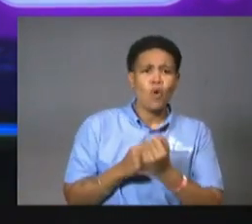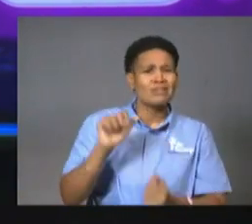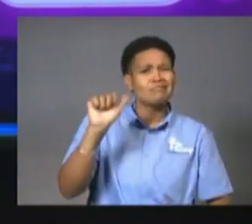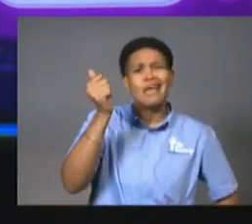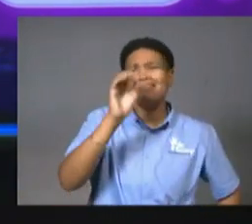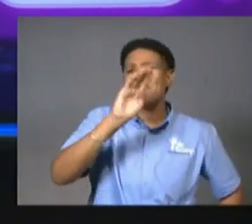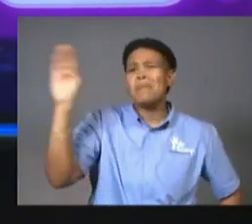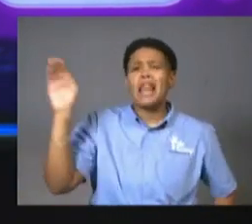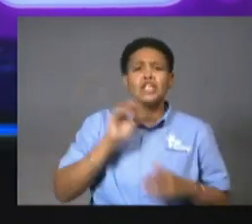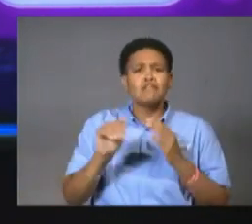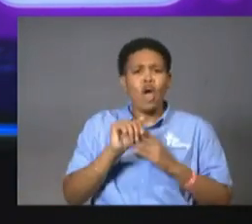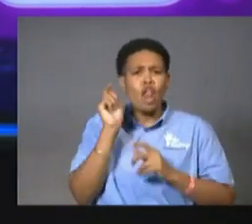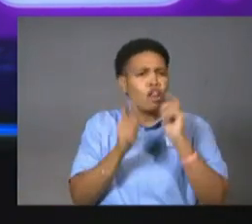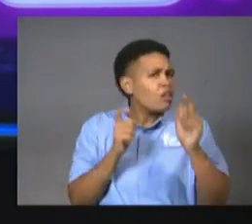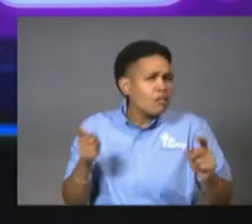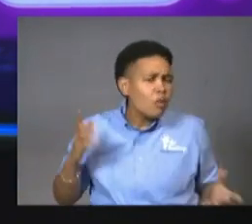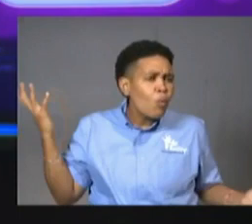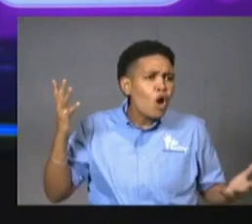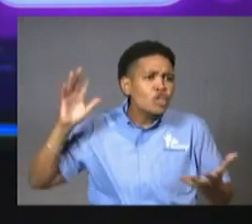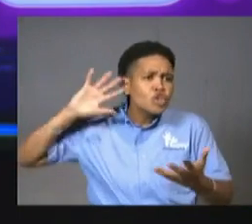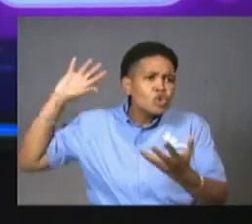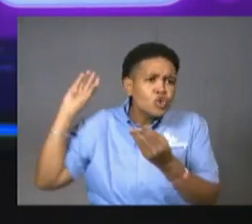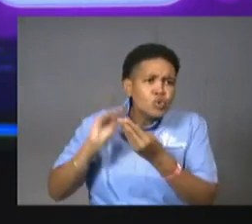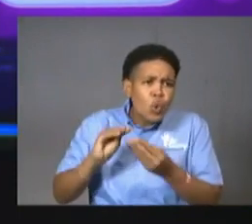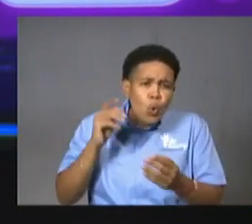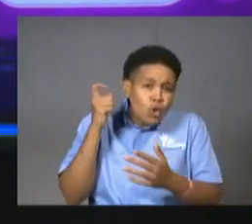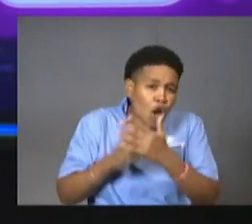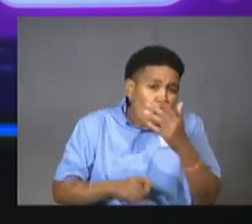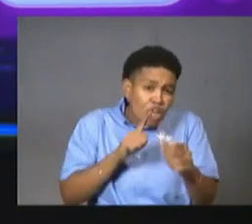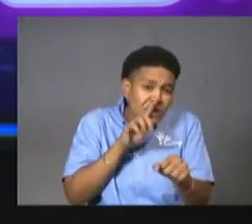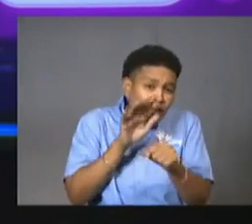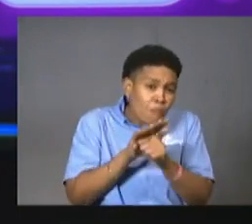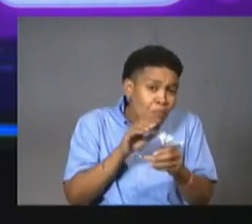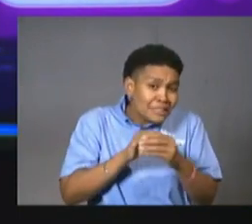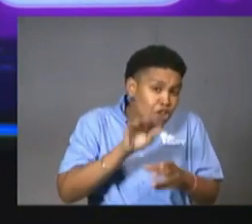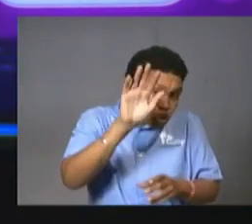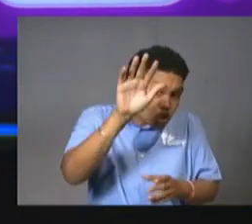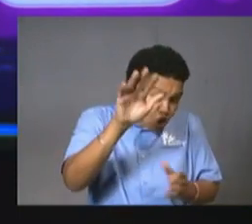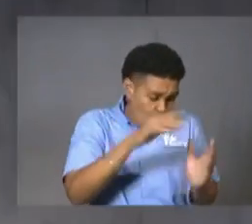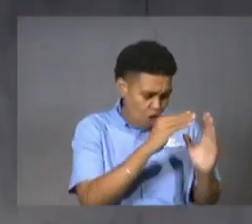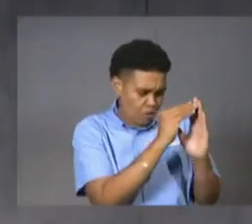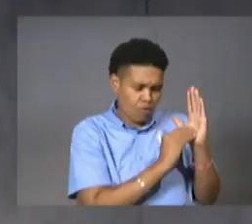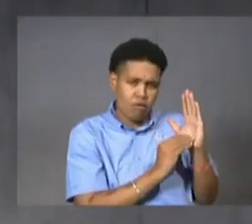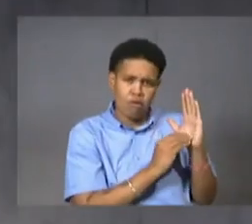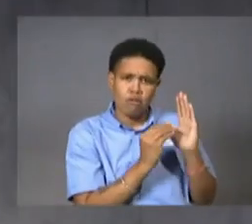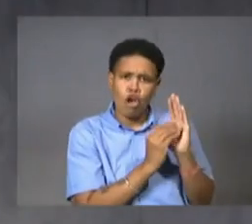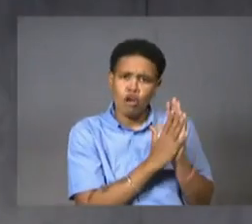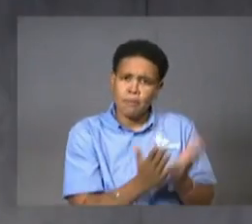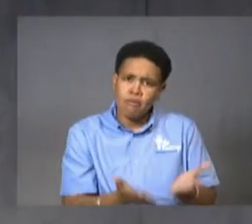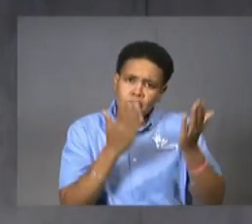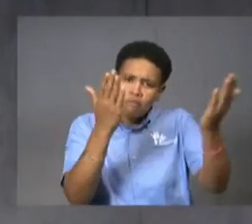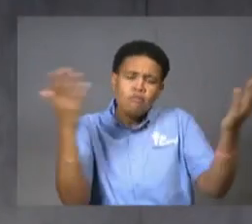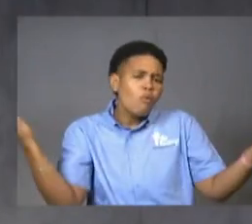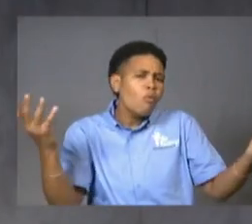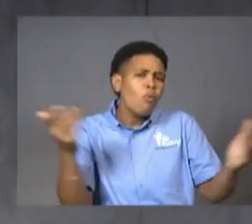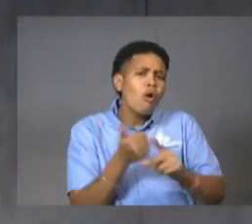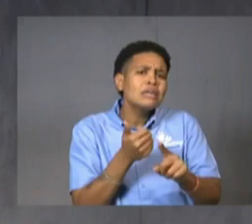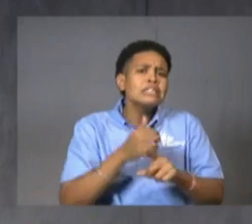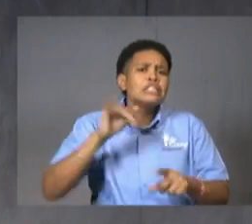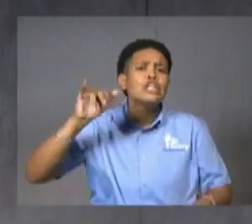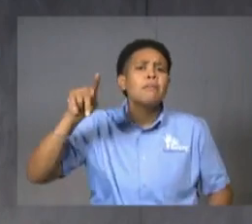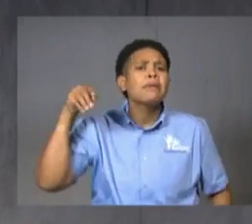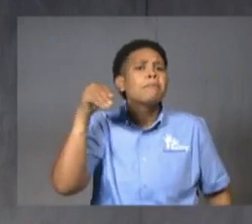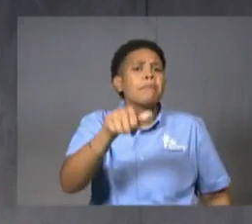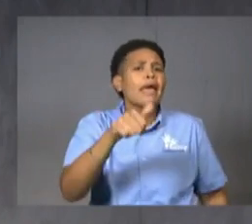of dollars. What is the total cost of the promises in your manifesto, and how does the Jamaica Labour Party intend to pay for them if